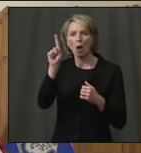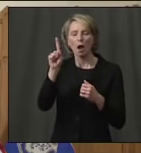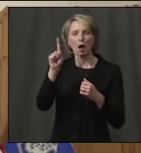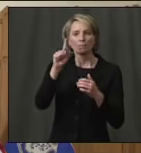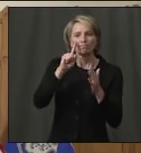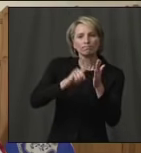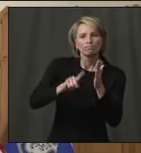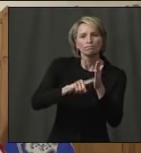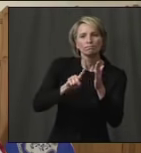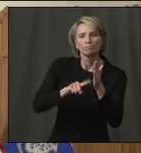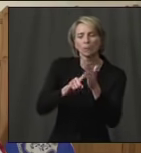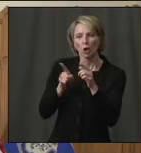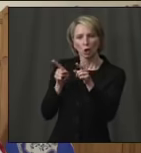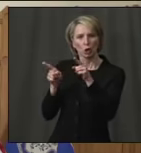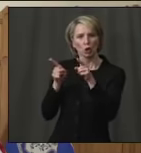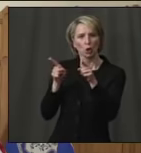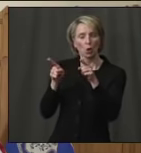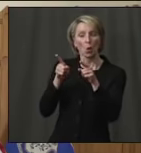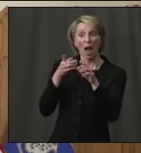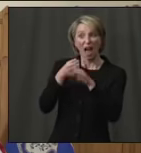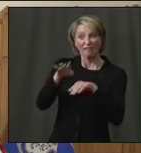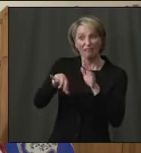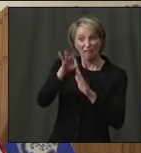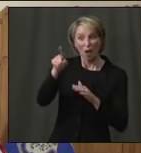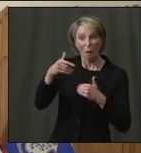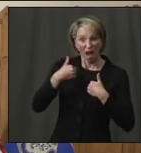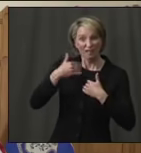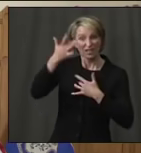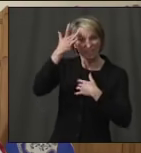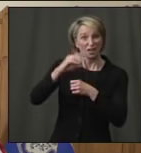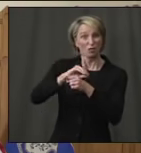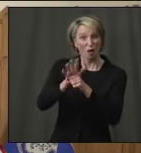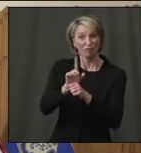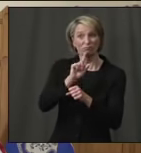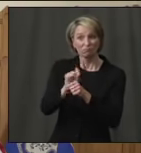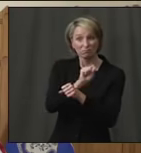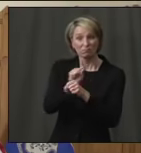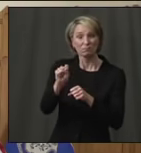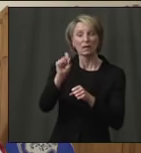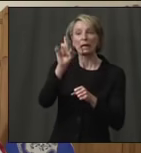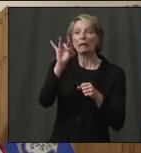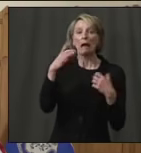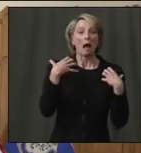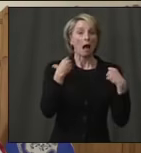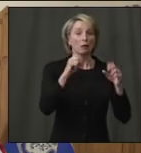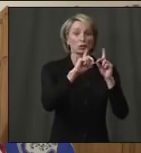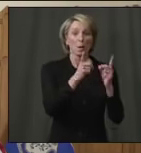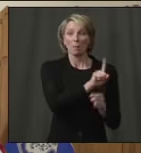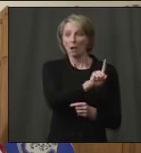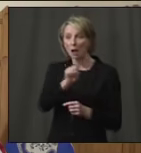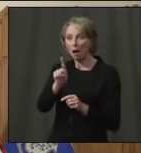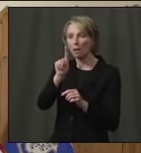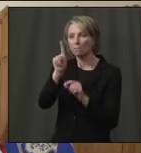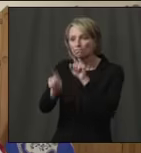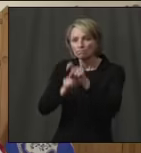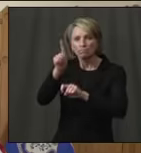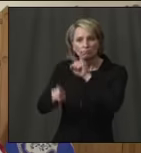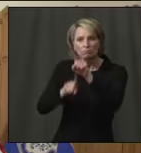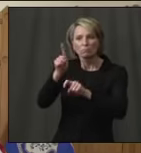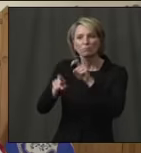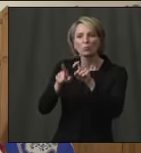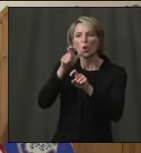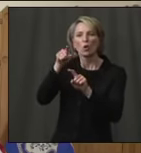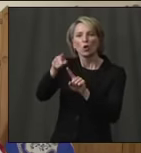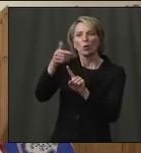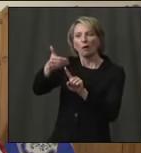after you were determined as COVID positive. Were people, health department people, asking you who you had had contact